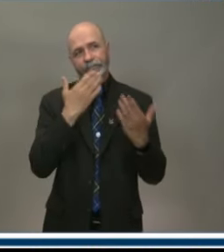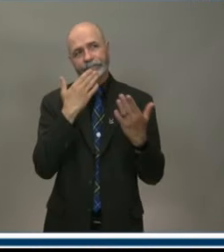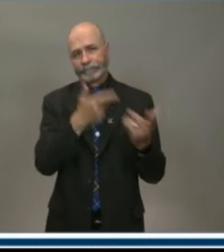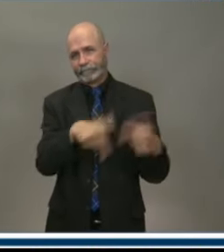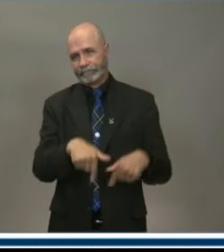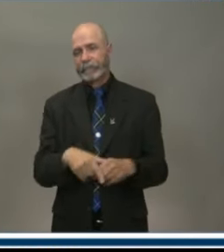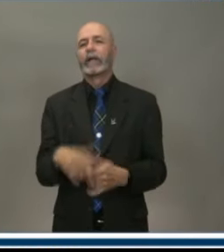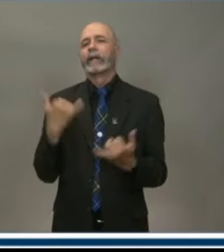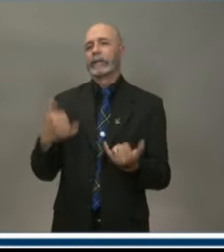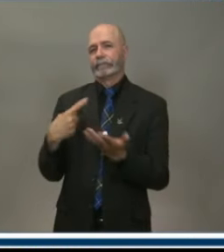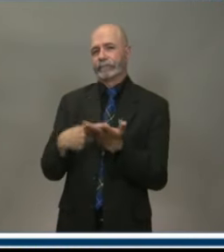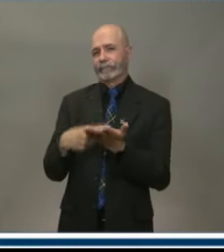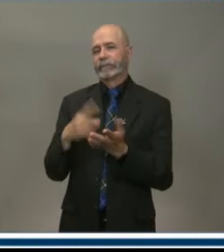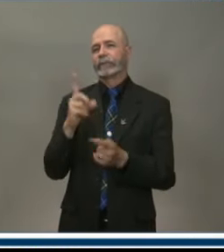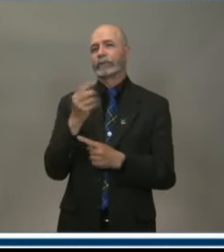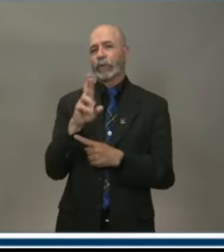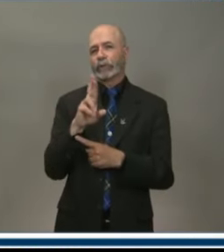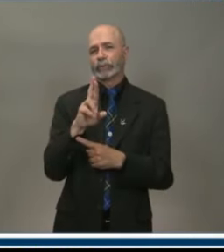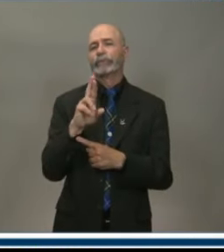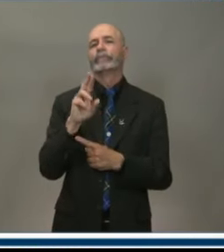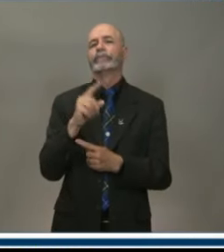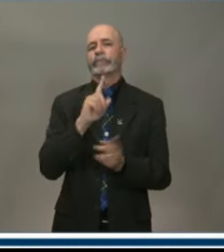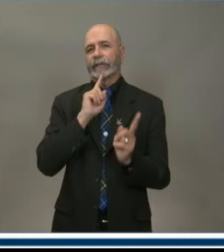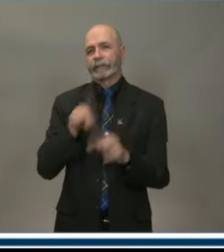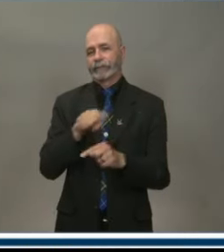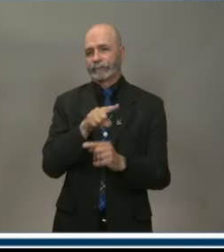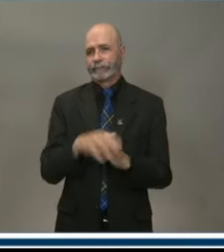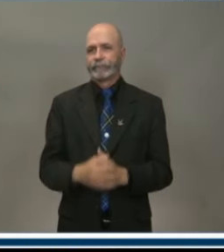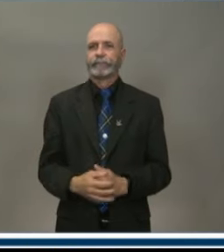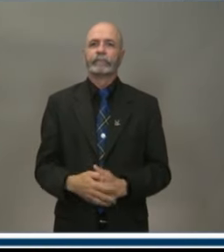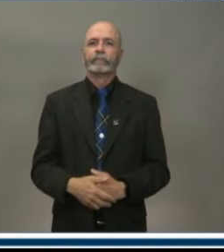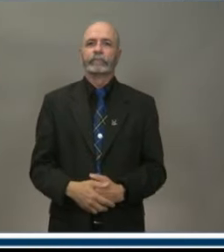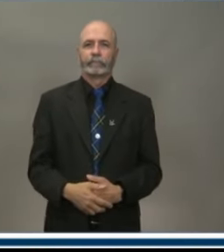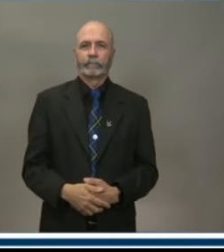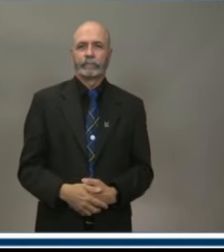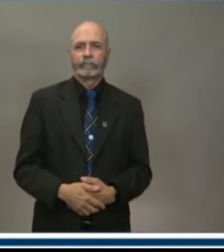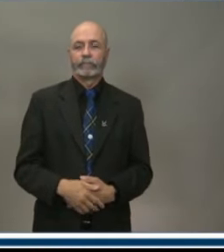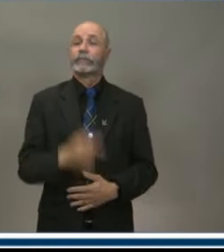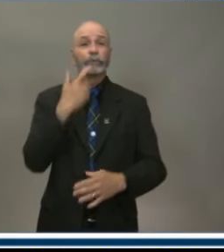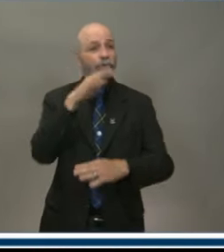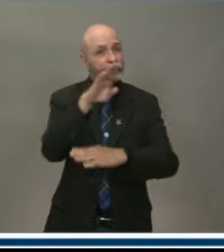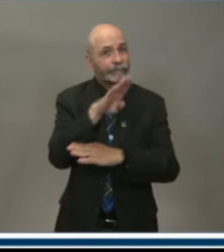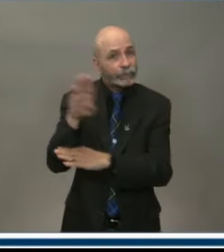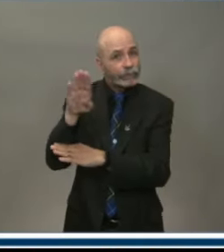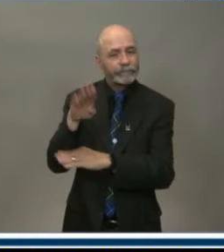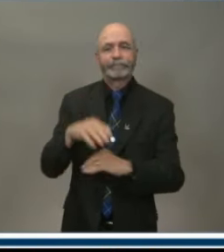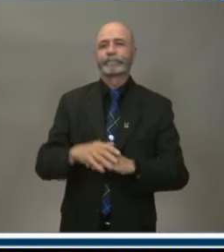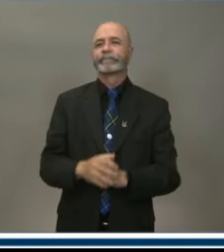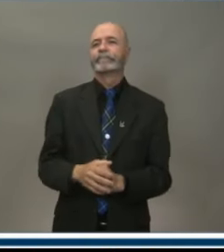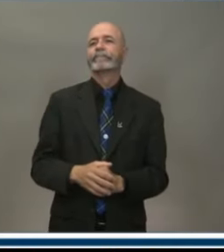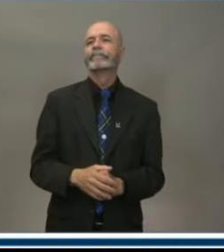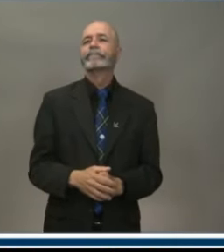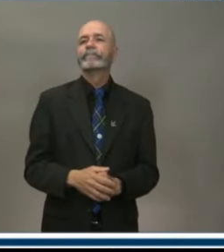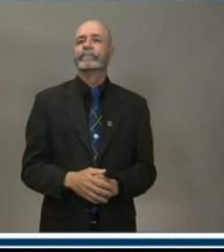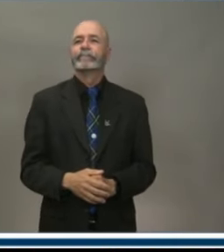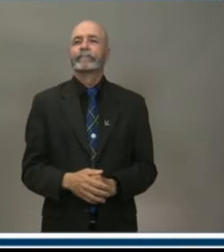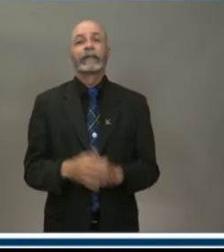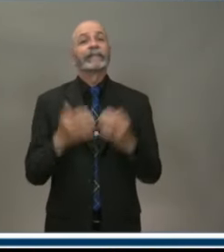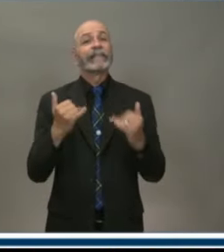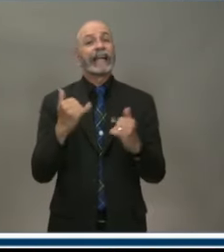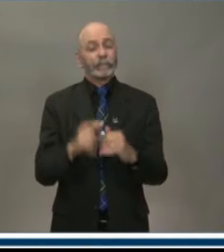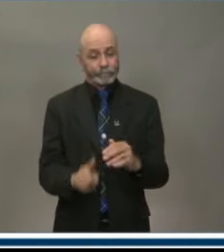on COVID-19. Thank you, Premier. So good afternoon, everybody. Today I'm announcing 23 new cases